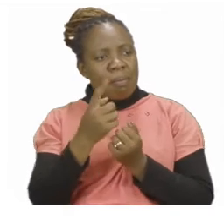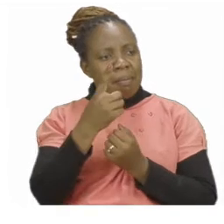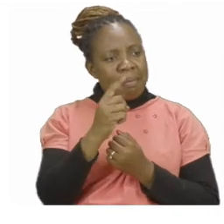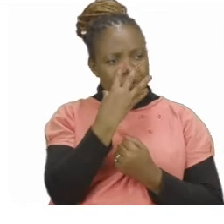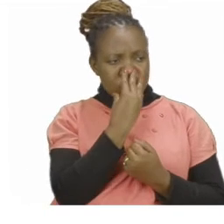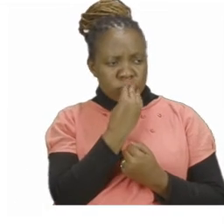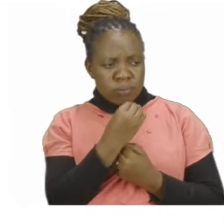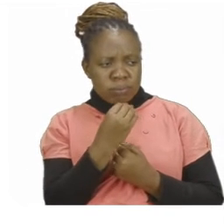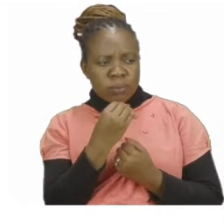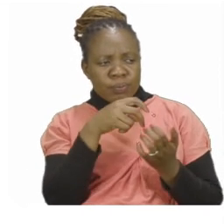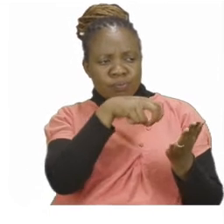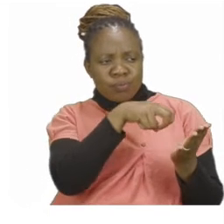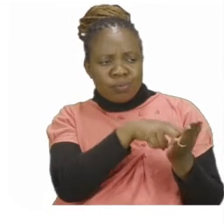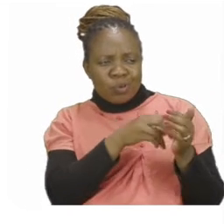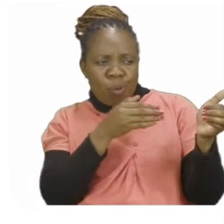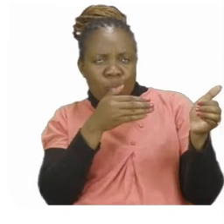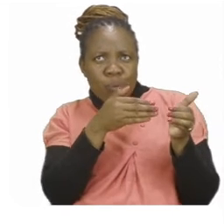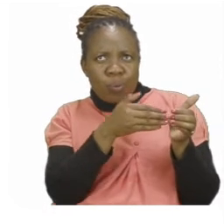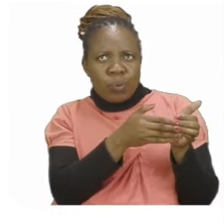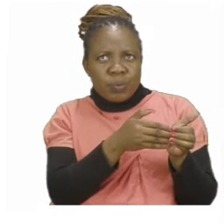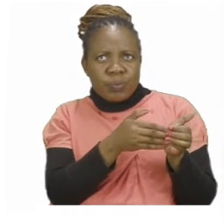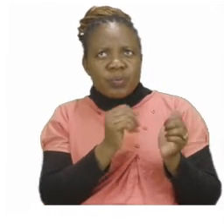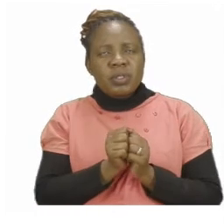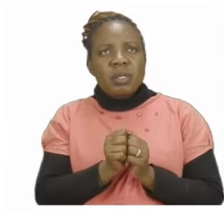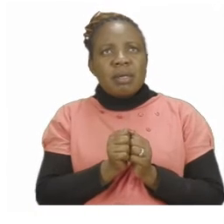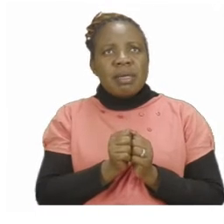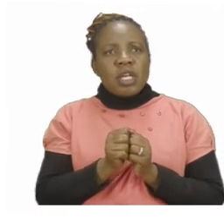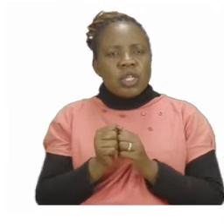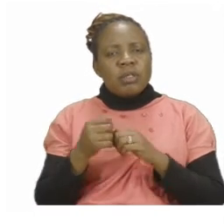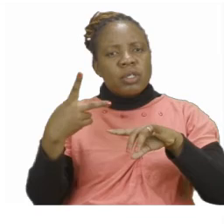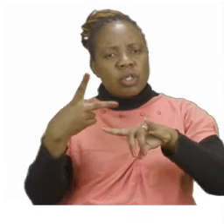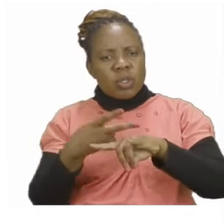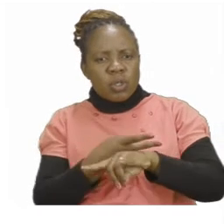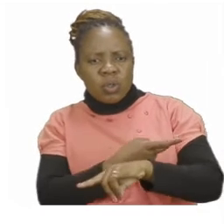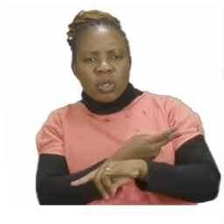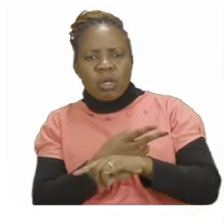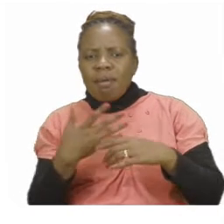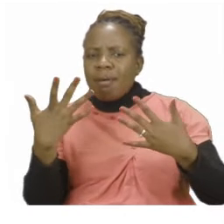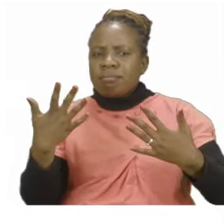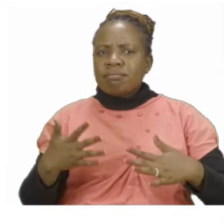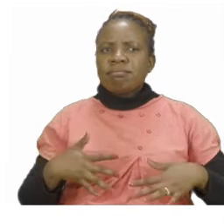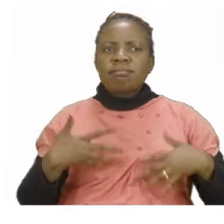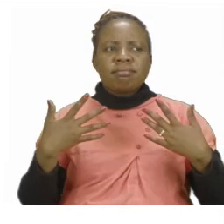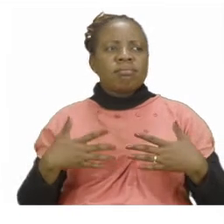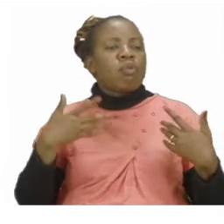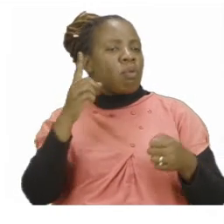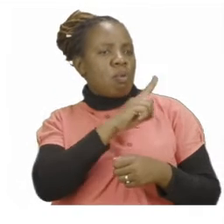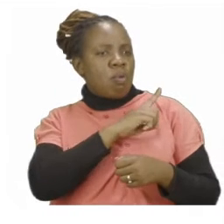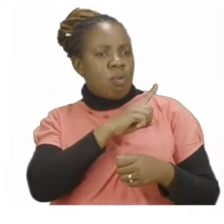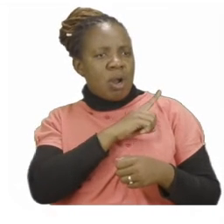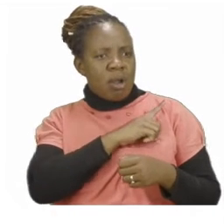corner. All the sheep bleated happily as they had the fresh grass, while